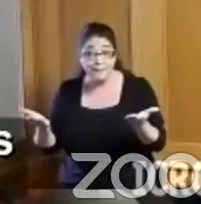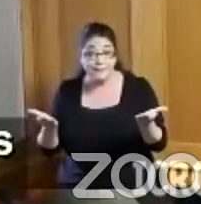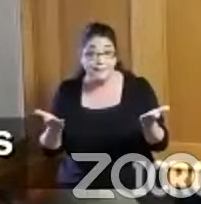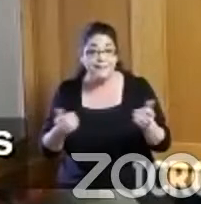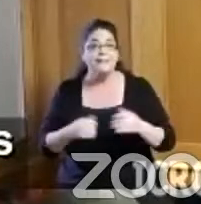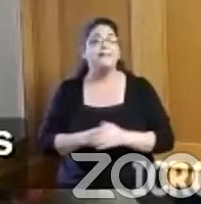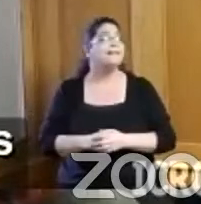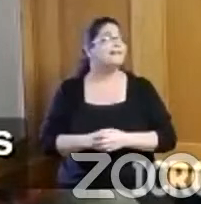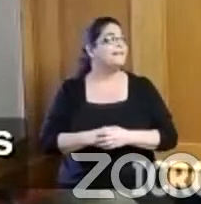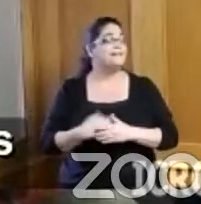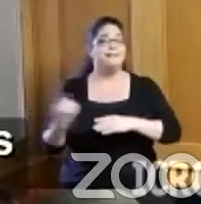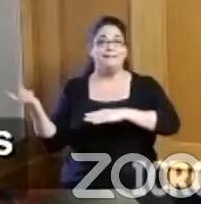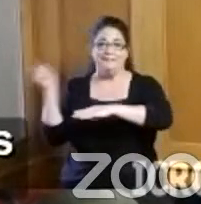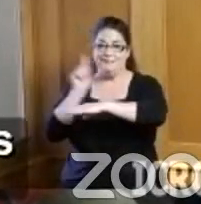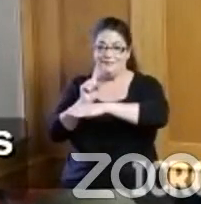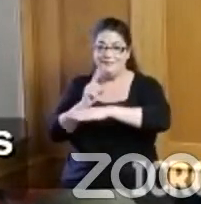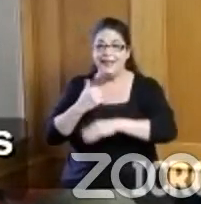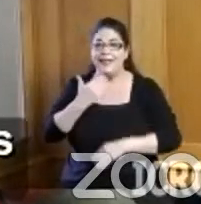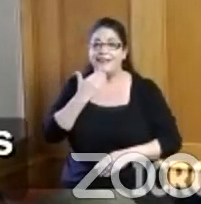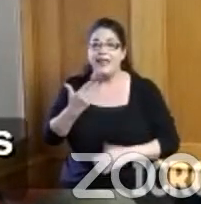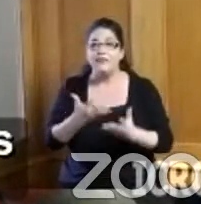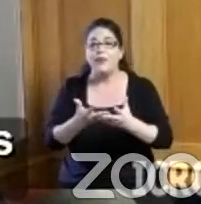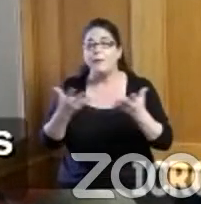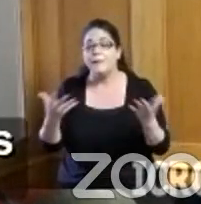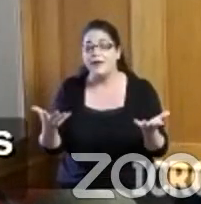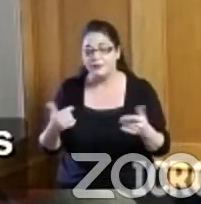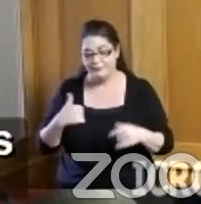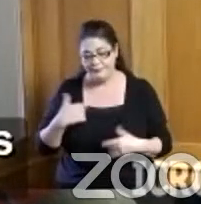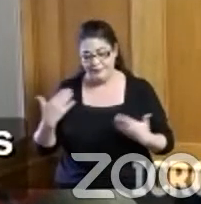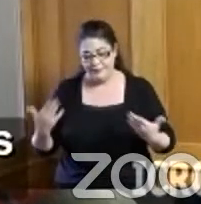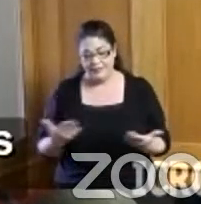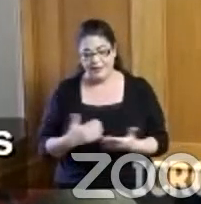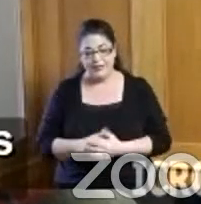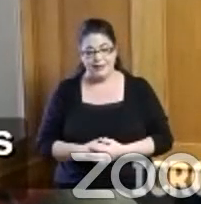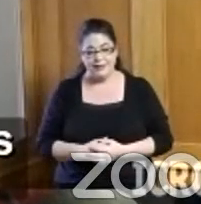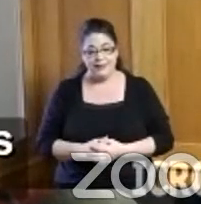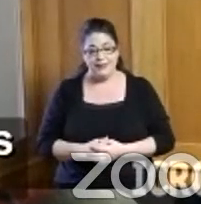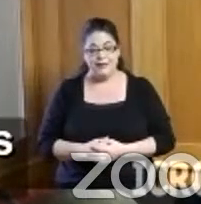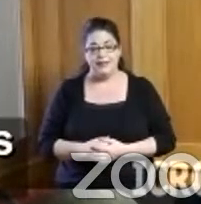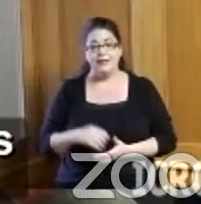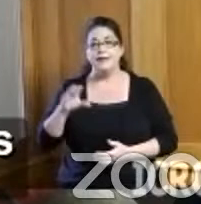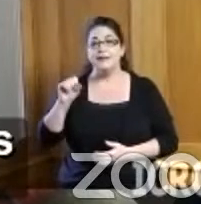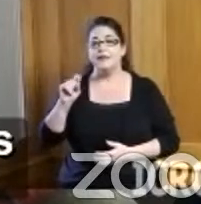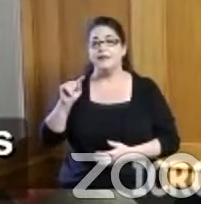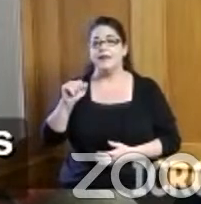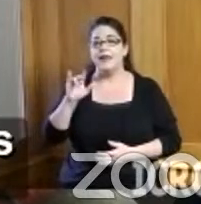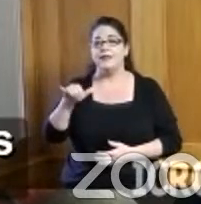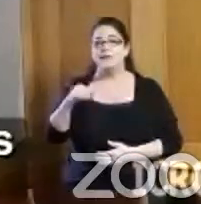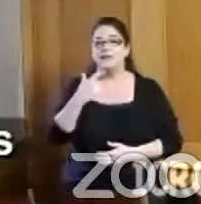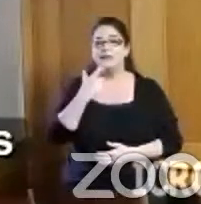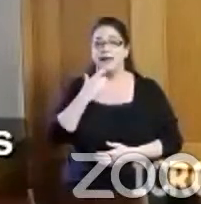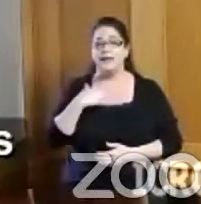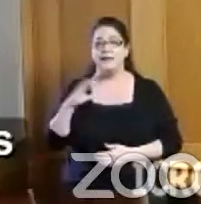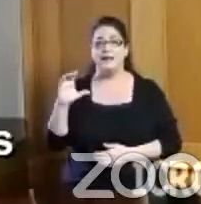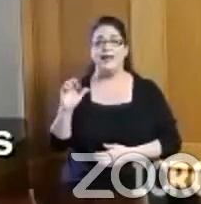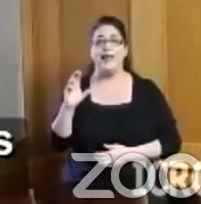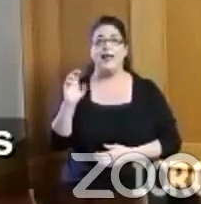Hi, thank you very much for having us here. My topic is CARE,